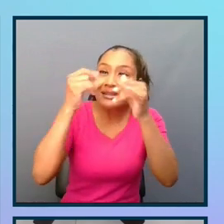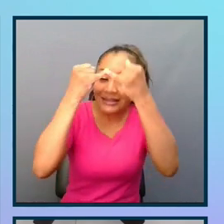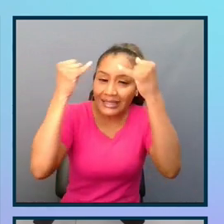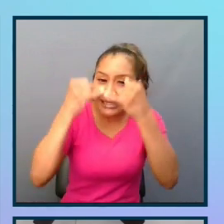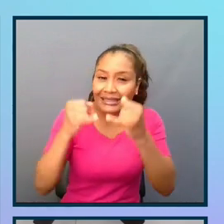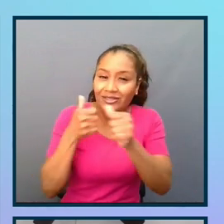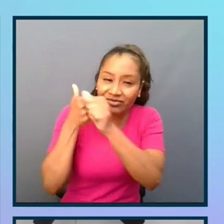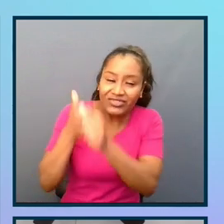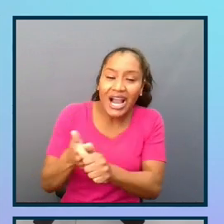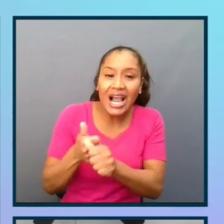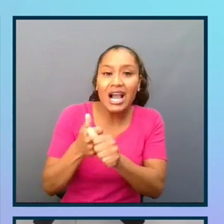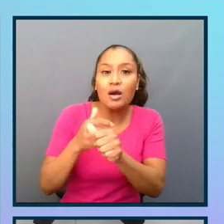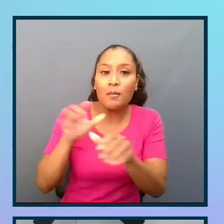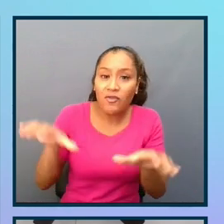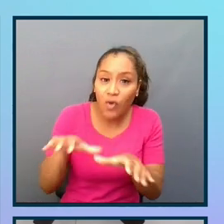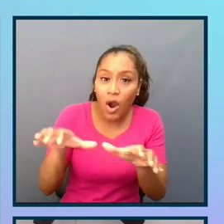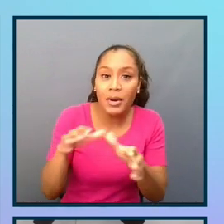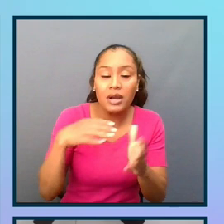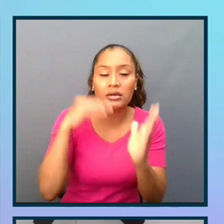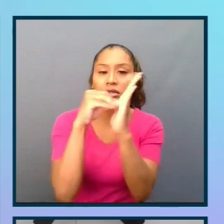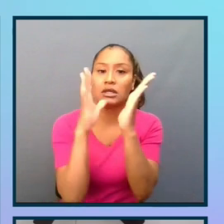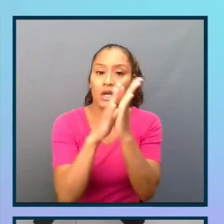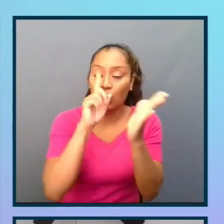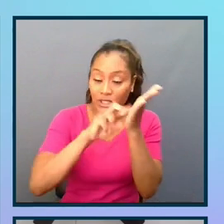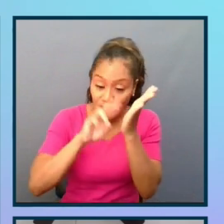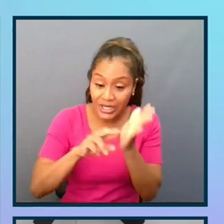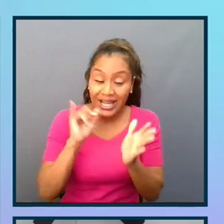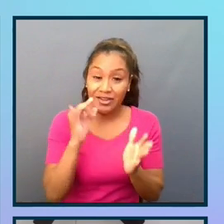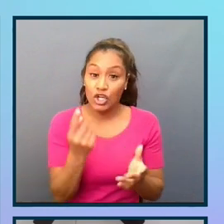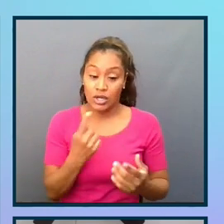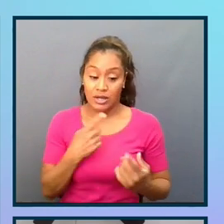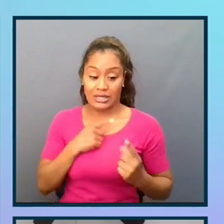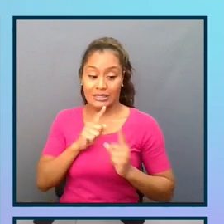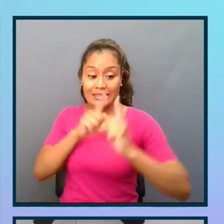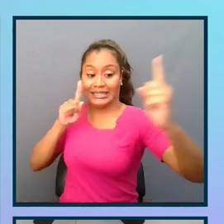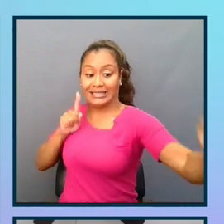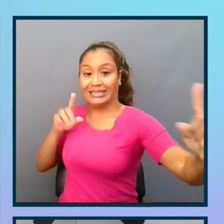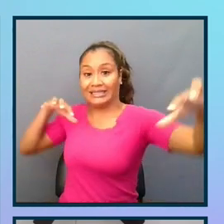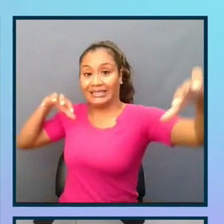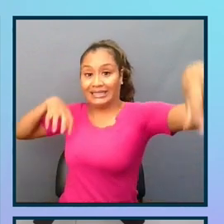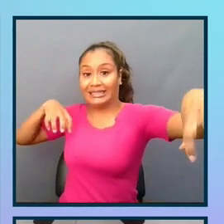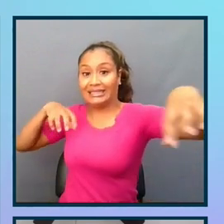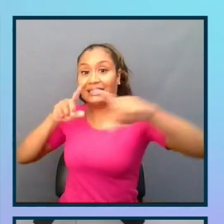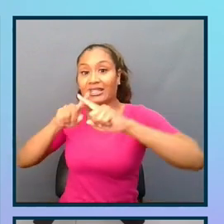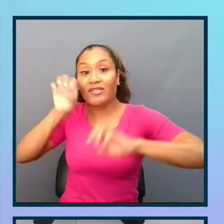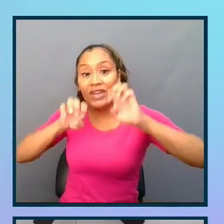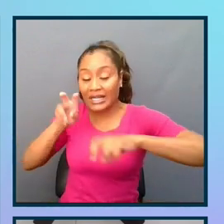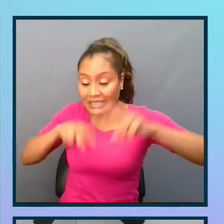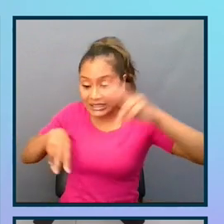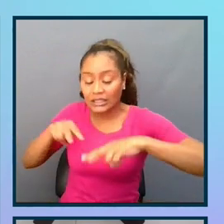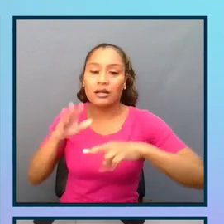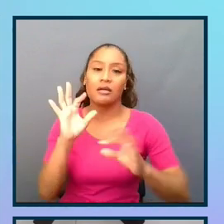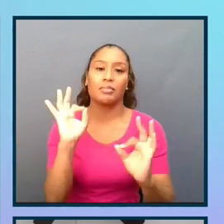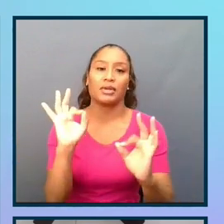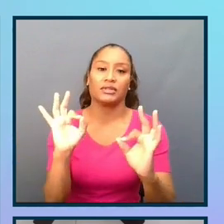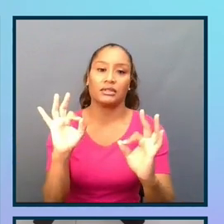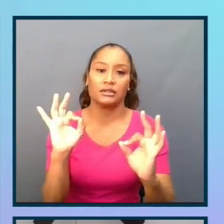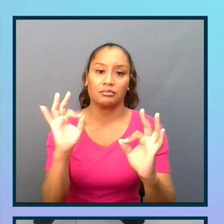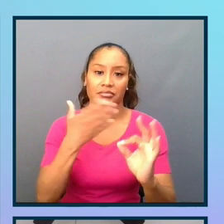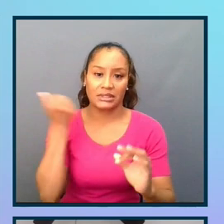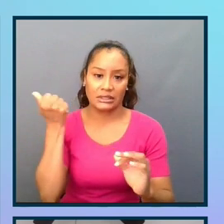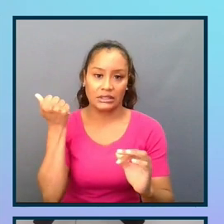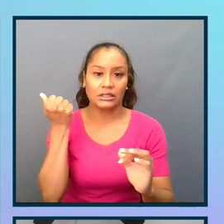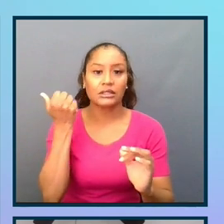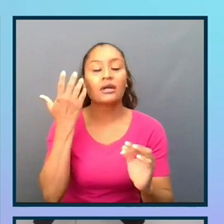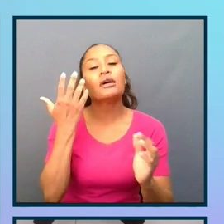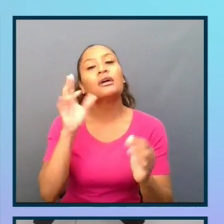testing cites research that pulling the results of two independent experienced evaluators would be the best option, capturing